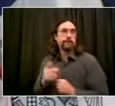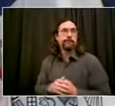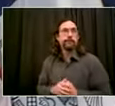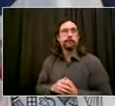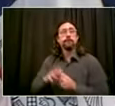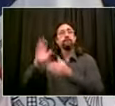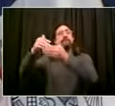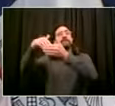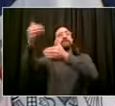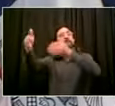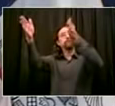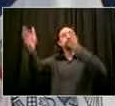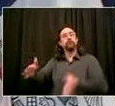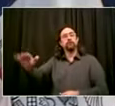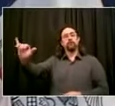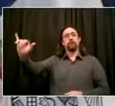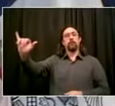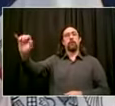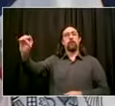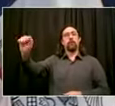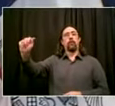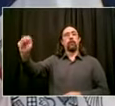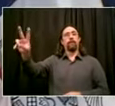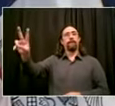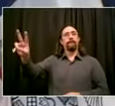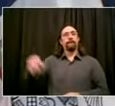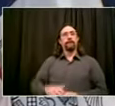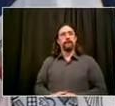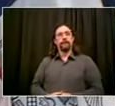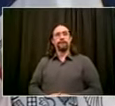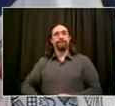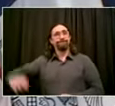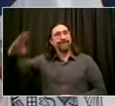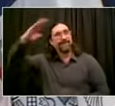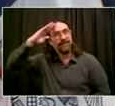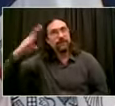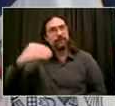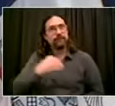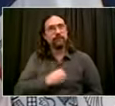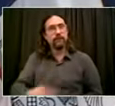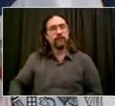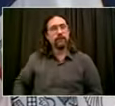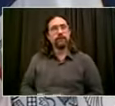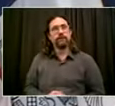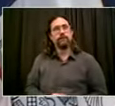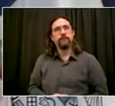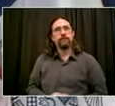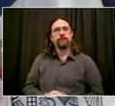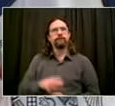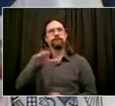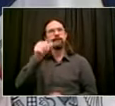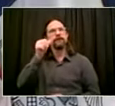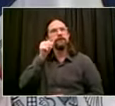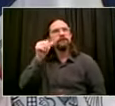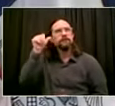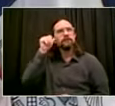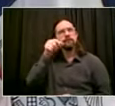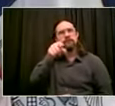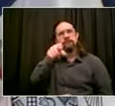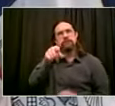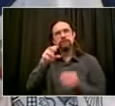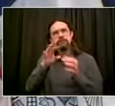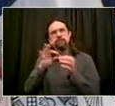mentioned that you had some concerns about the level of testing in the Brooklyn cluster. The only data